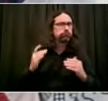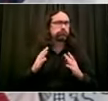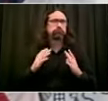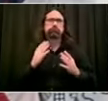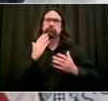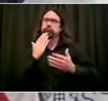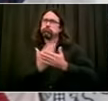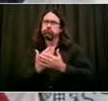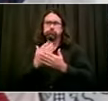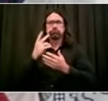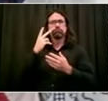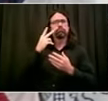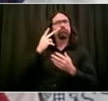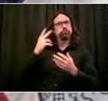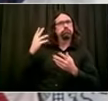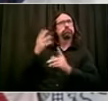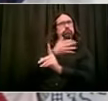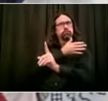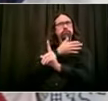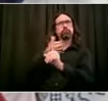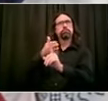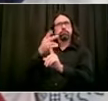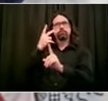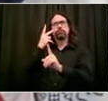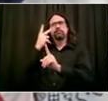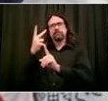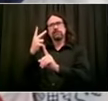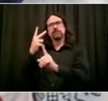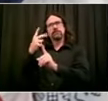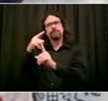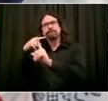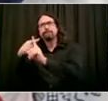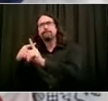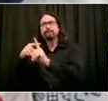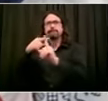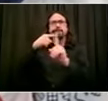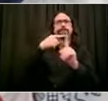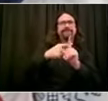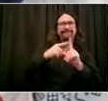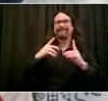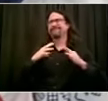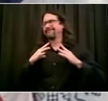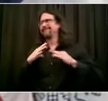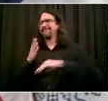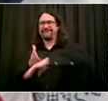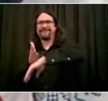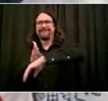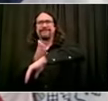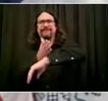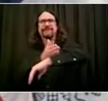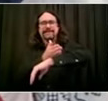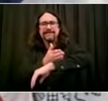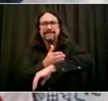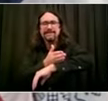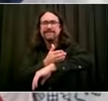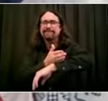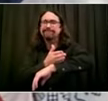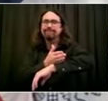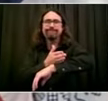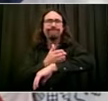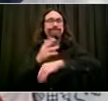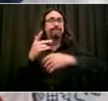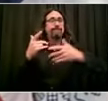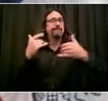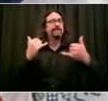have to recognize what the data and the science are telling us, and it's time to move forward and fight back. Because a rewind,